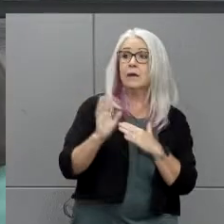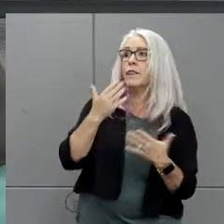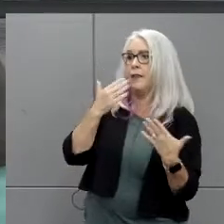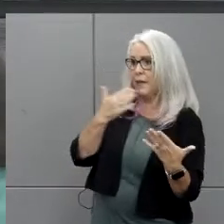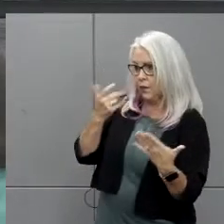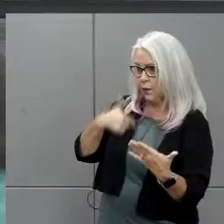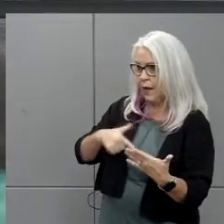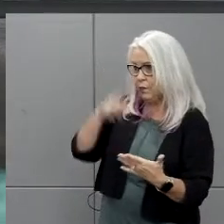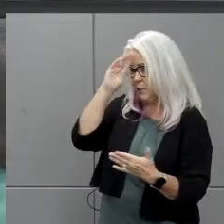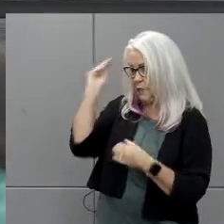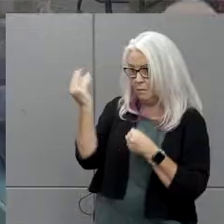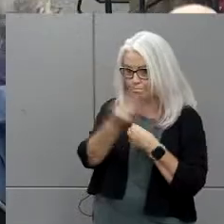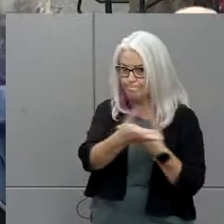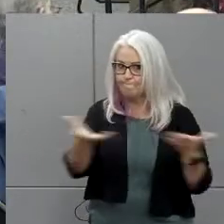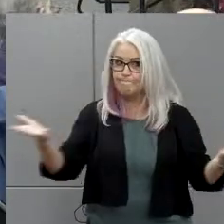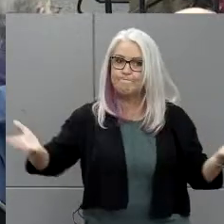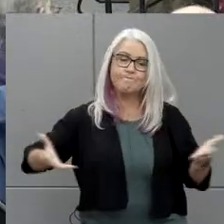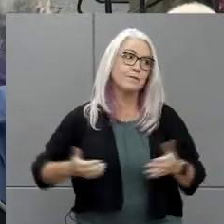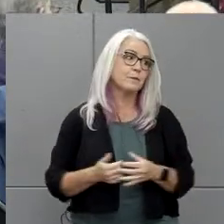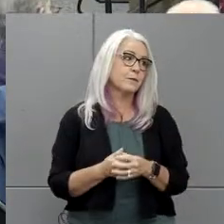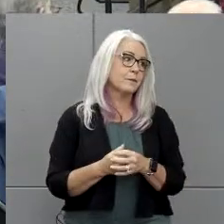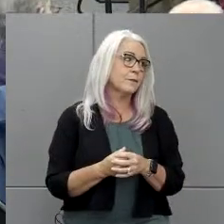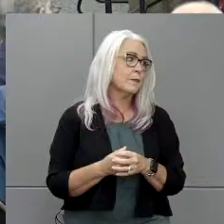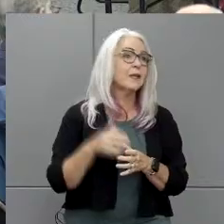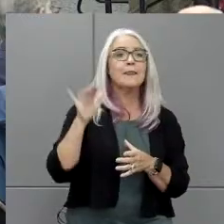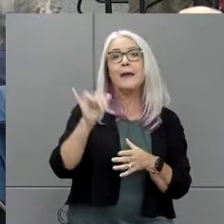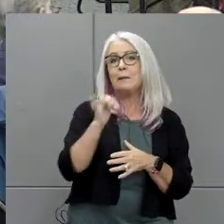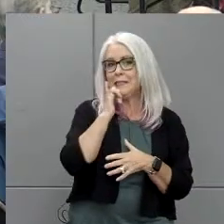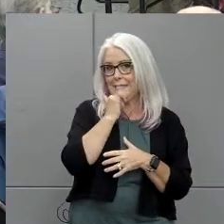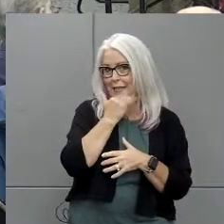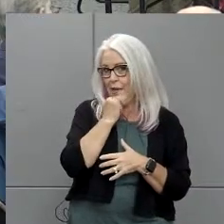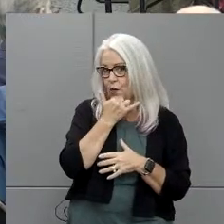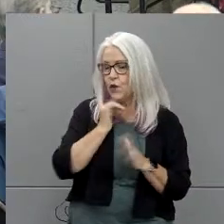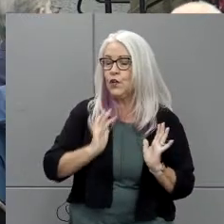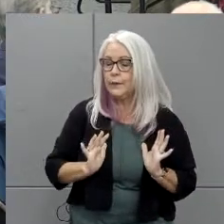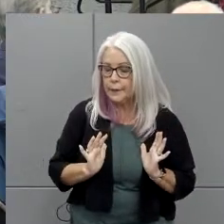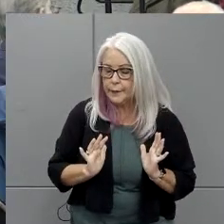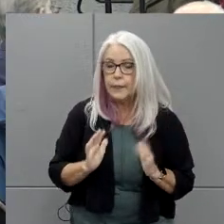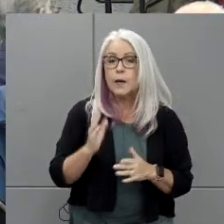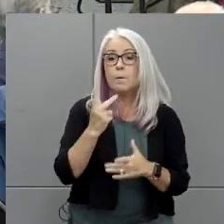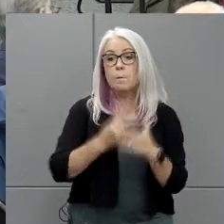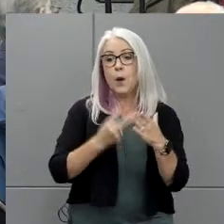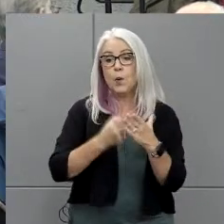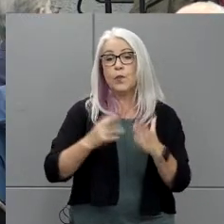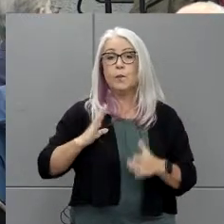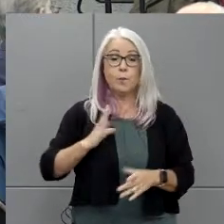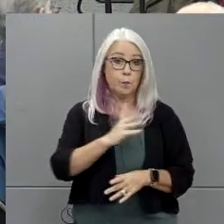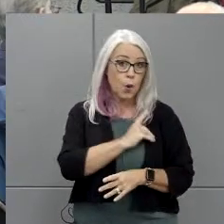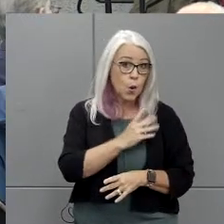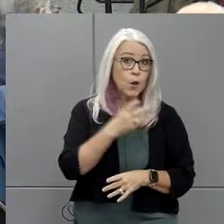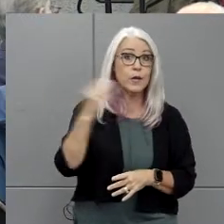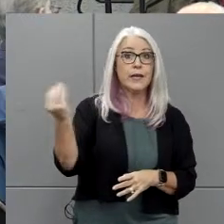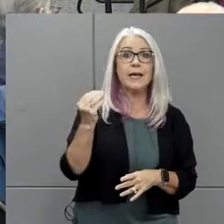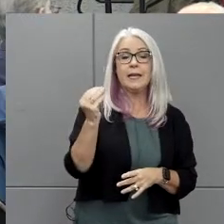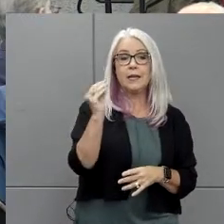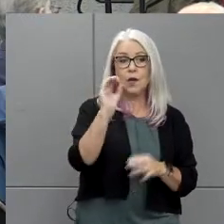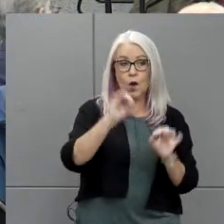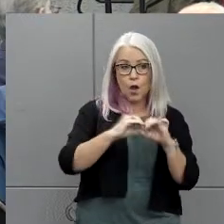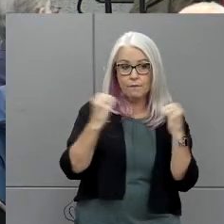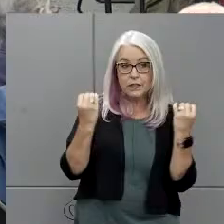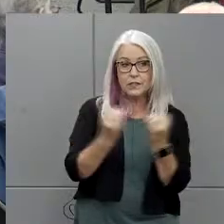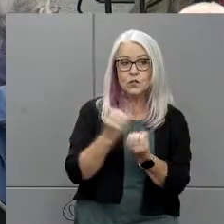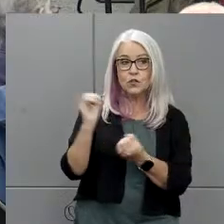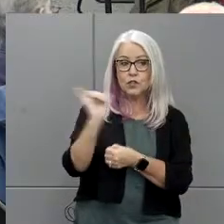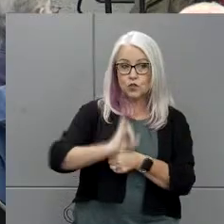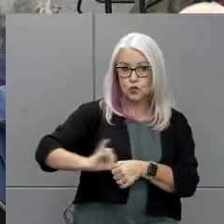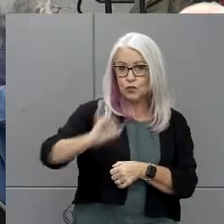was going to call that to the attention. That was an error. Both the board and the officer's insurance has been